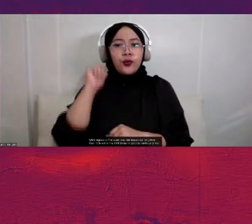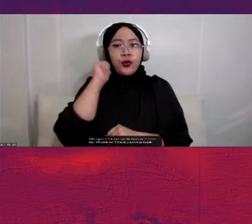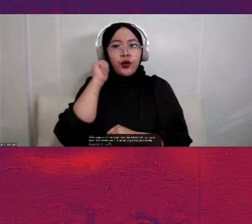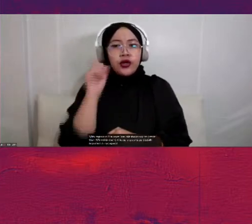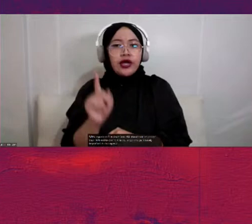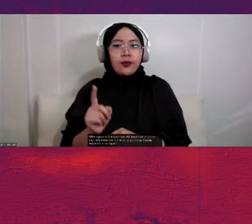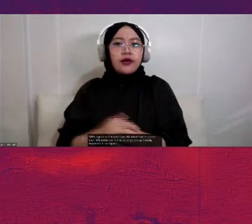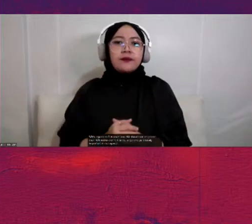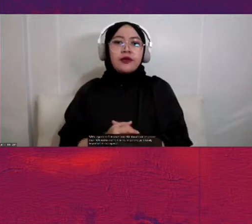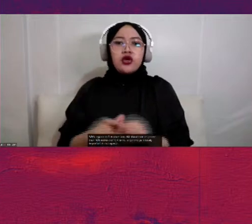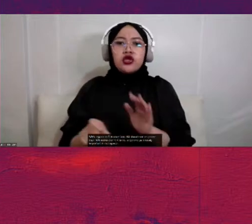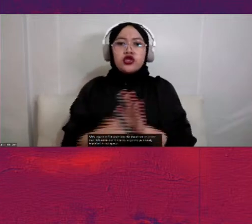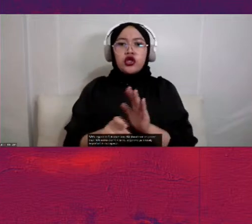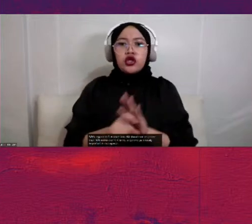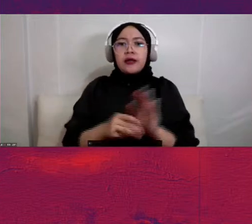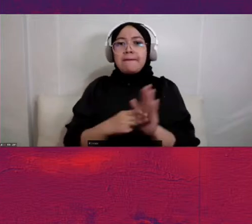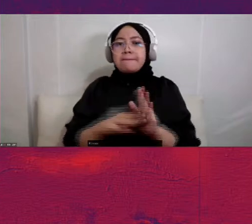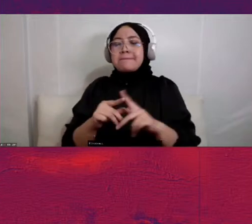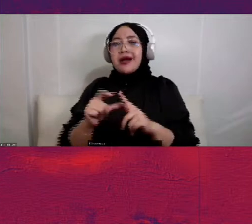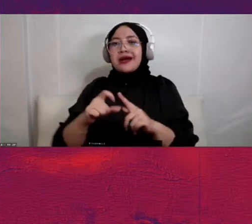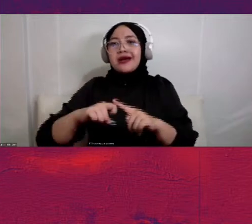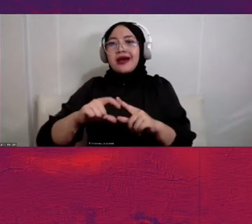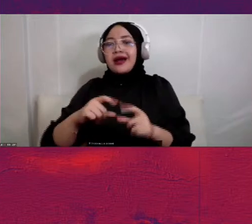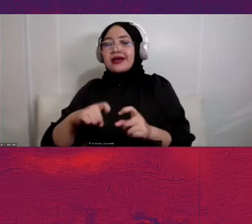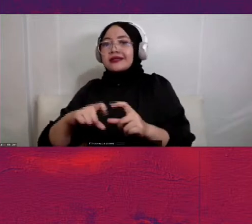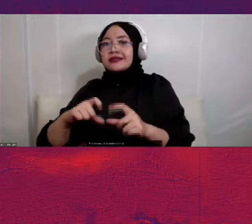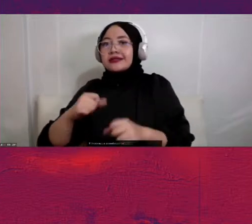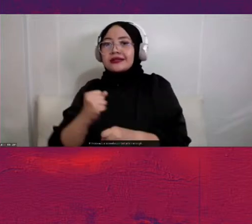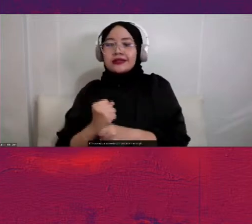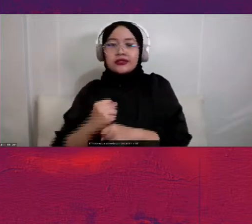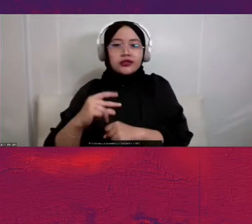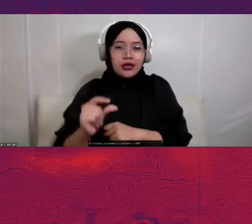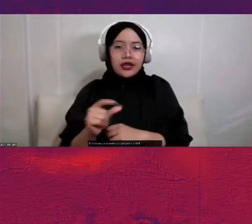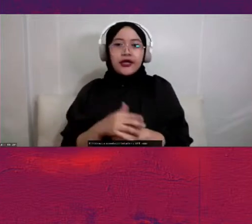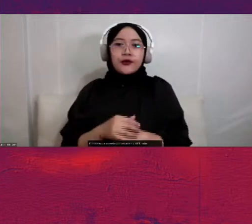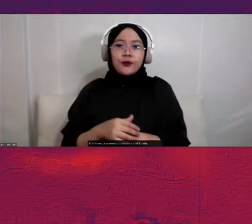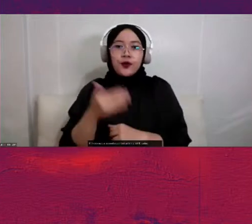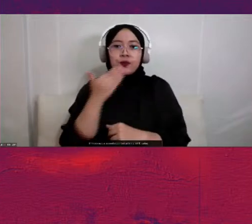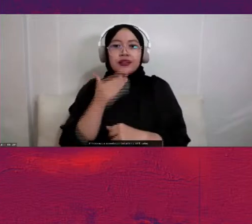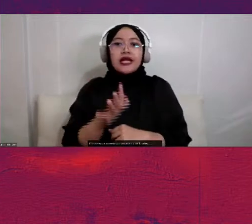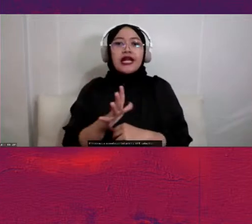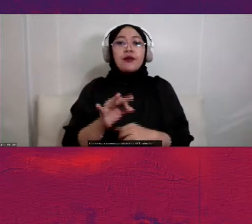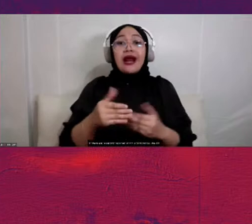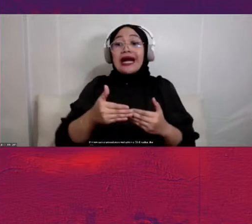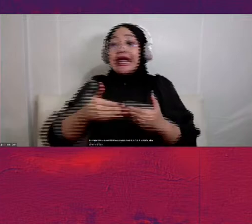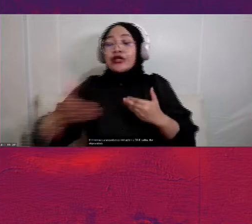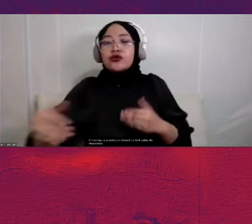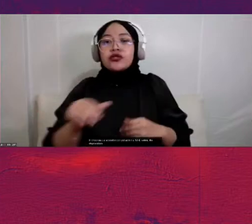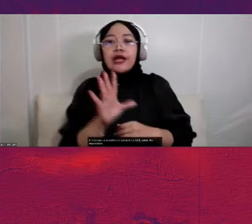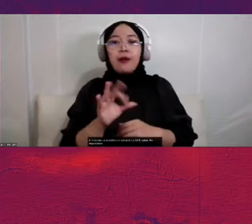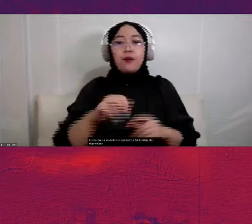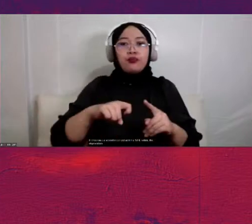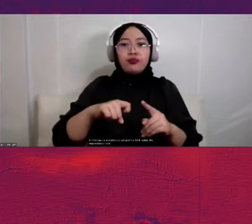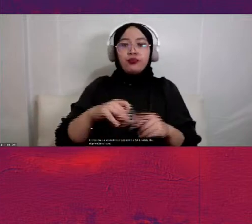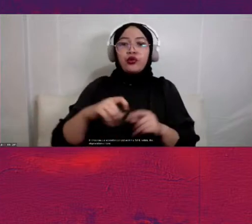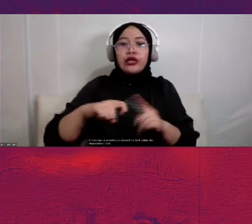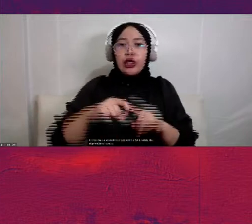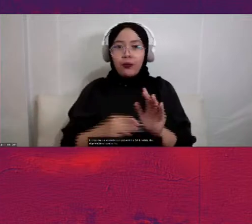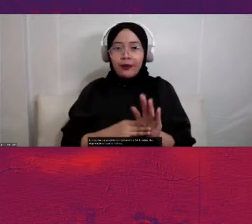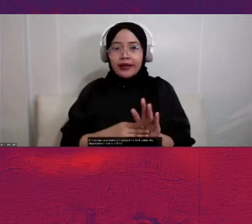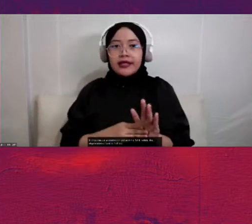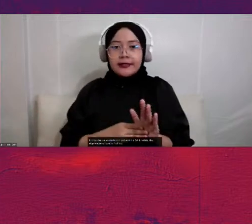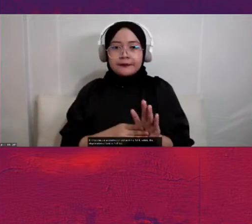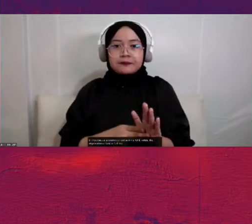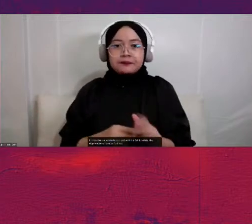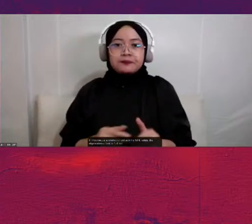in Madagascar, if there was a cyclone reported within a 50K radius, the deprivation criteria is